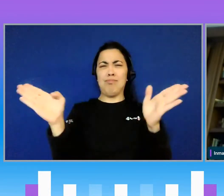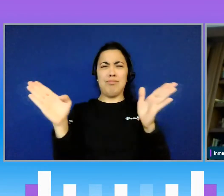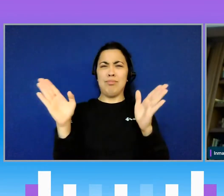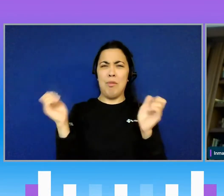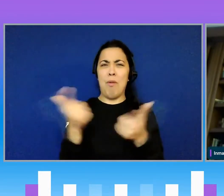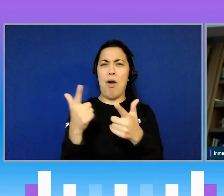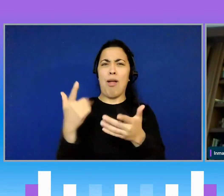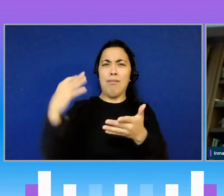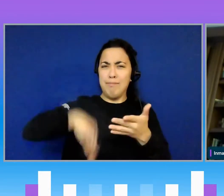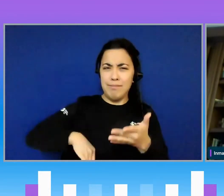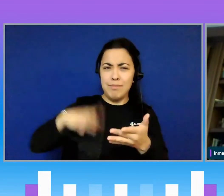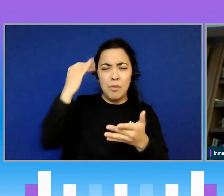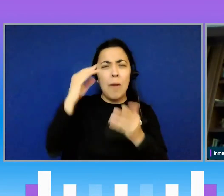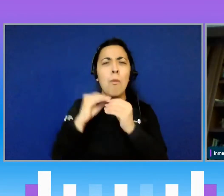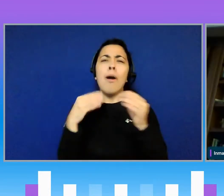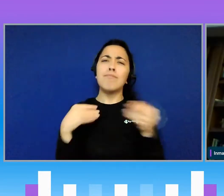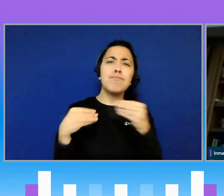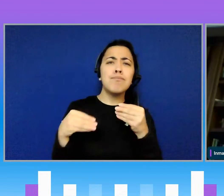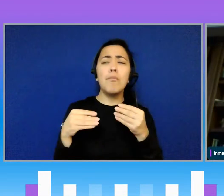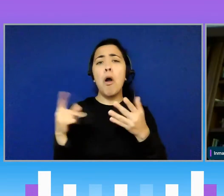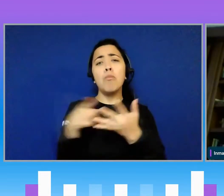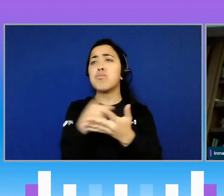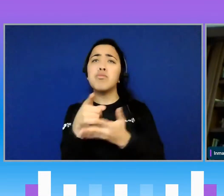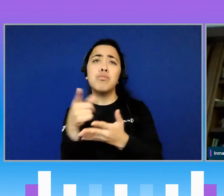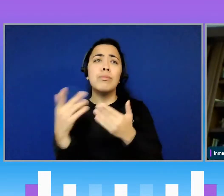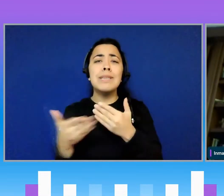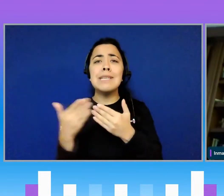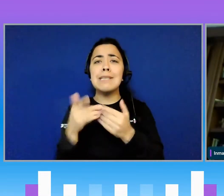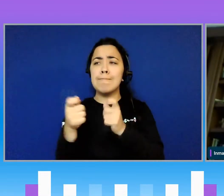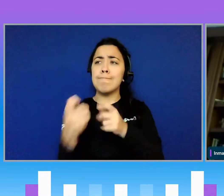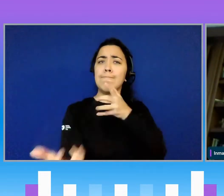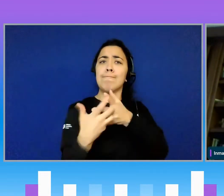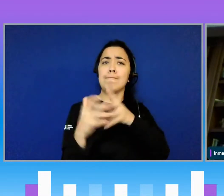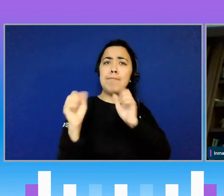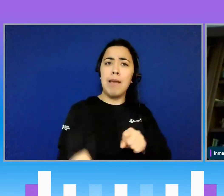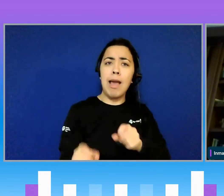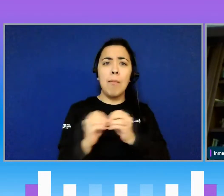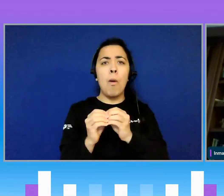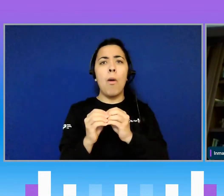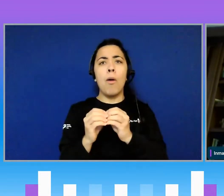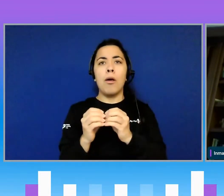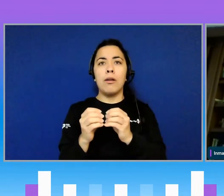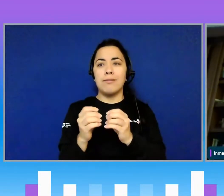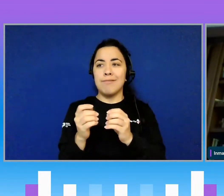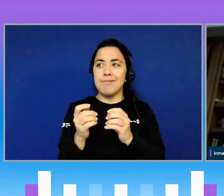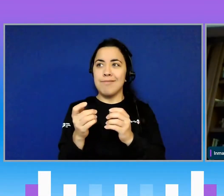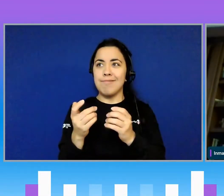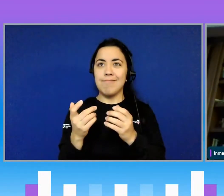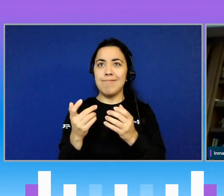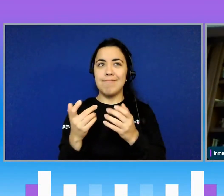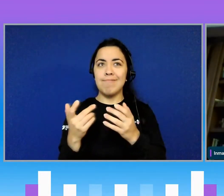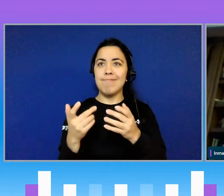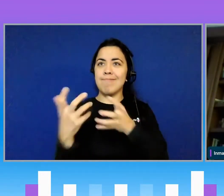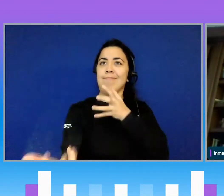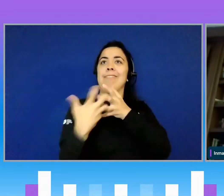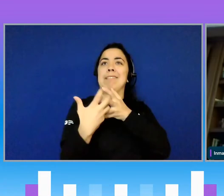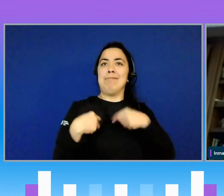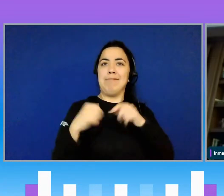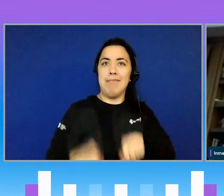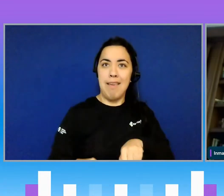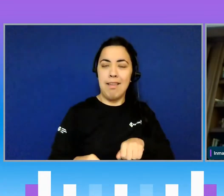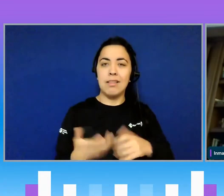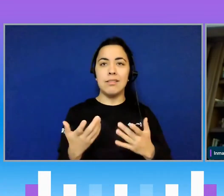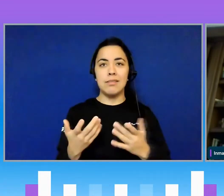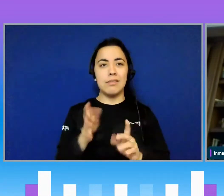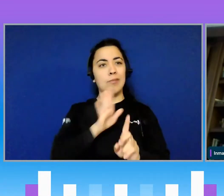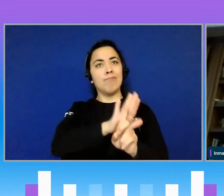more flexible, they allow for easy personalization, and they are more adaptable. So I would even dare to say that when